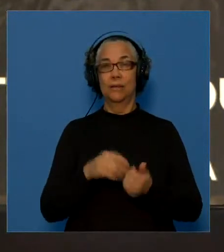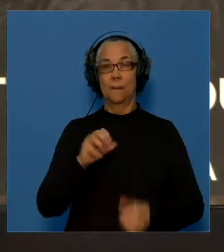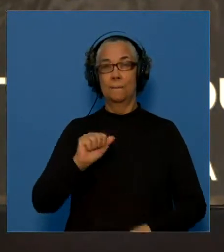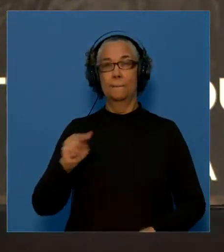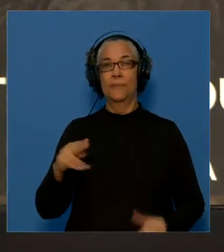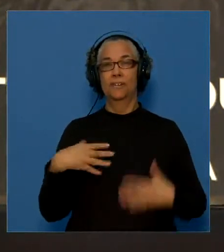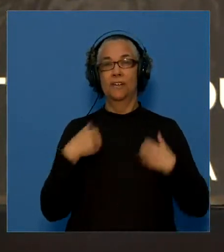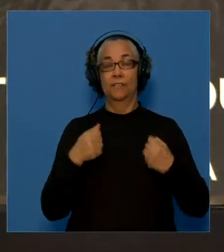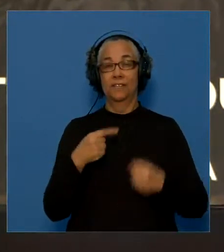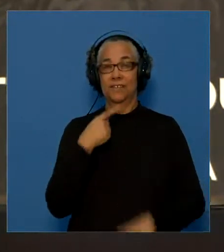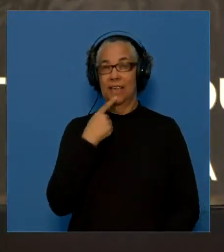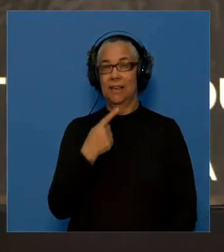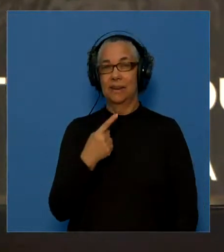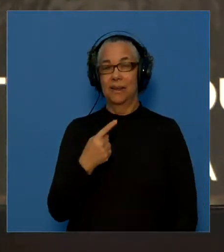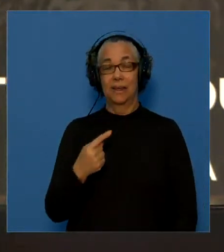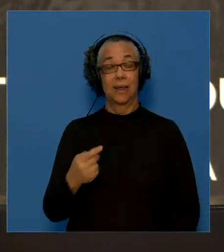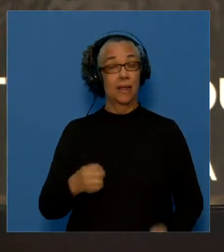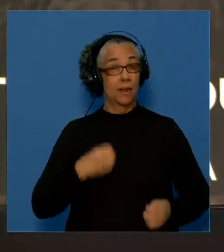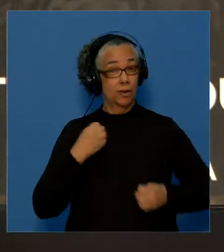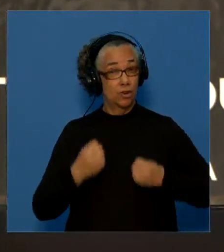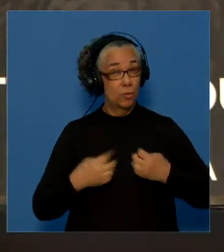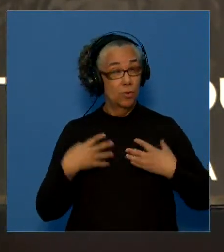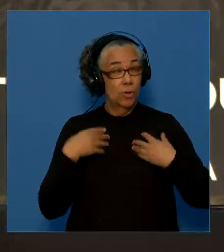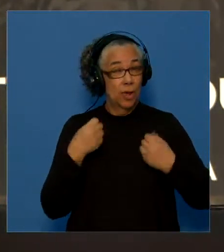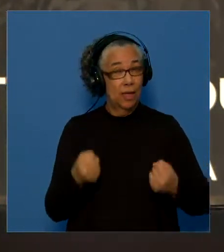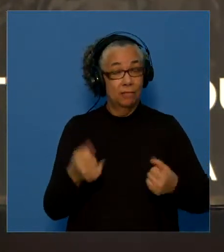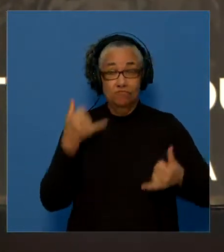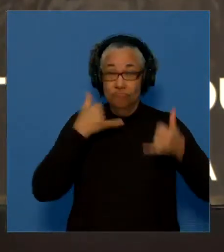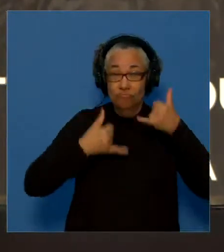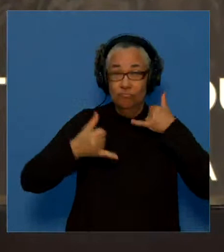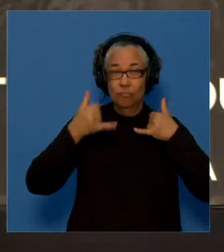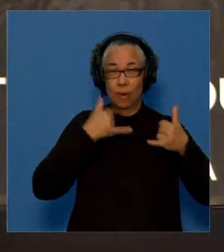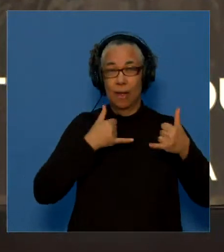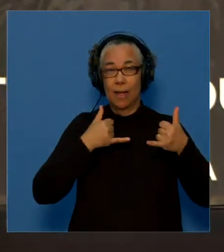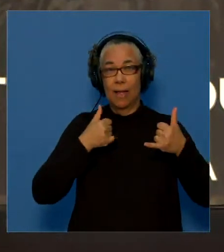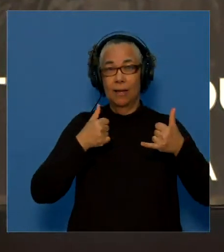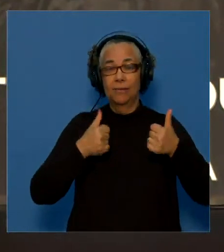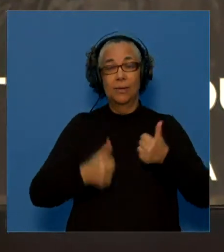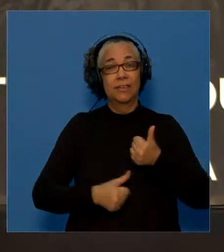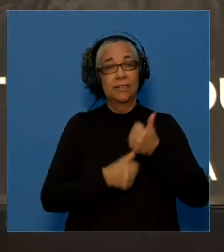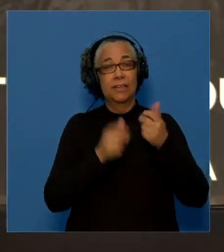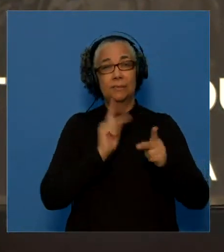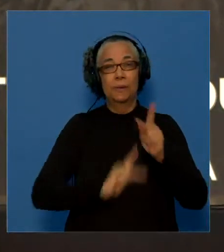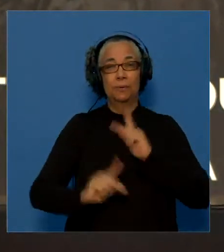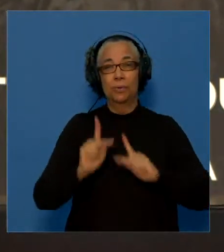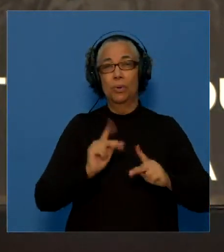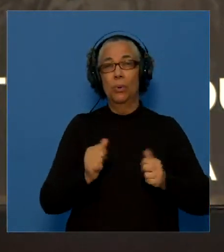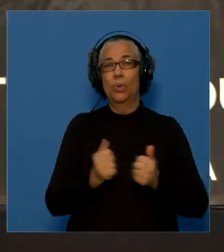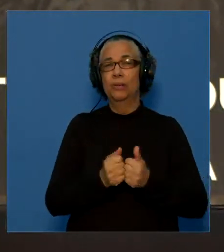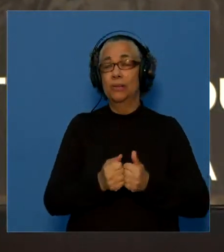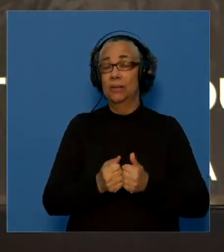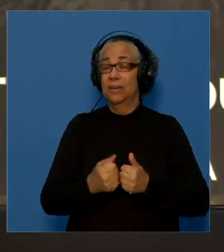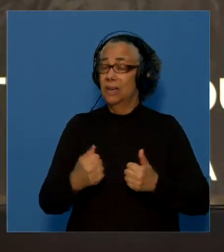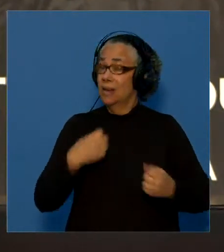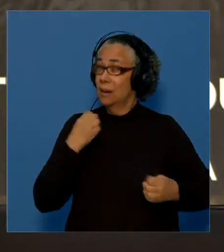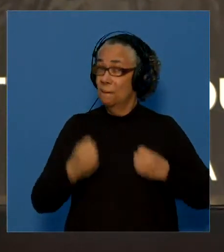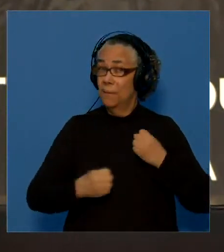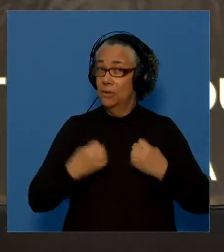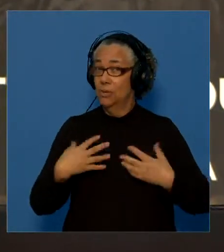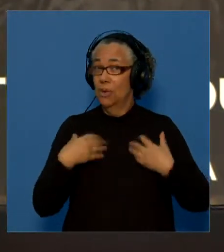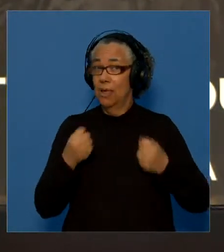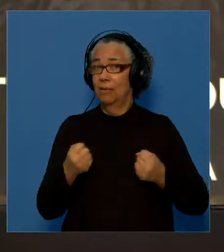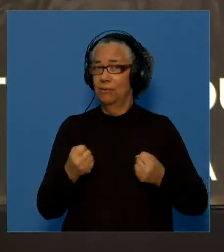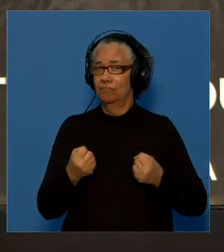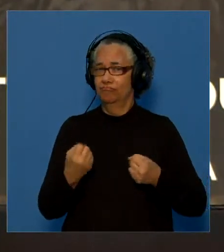stated, the Emotional Wellbeing Hotline is there to assist persons with their emotional well-being as they deal with